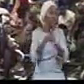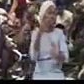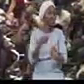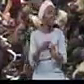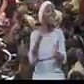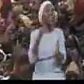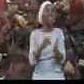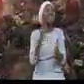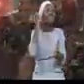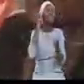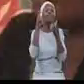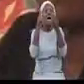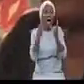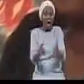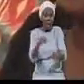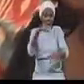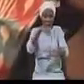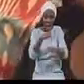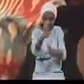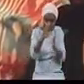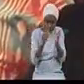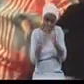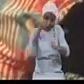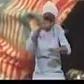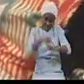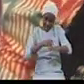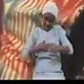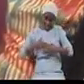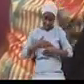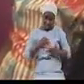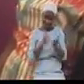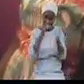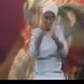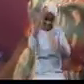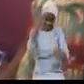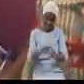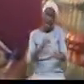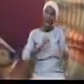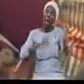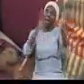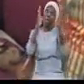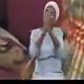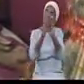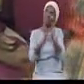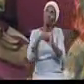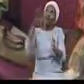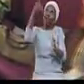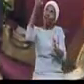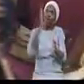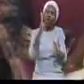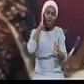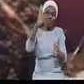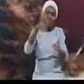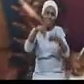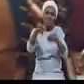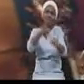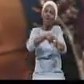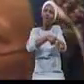happen at your own time. I pray God will prolong your life. He'll prolong your